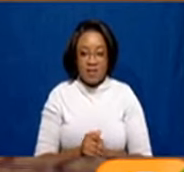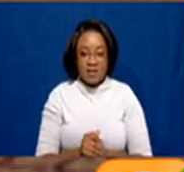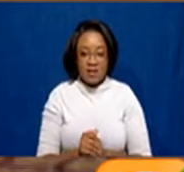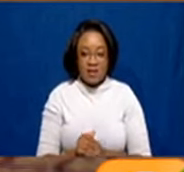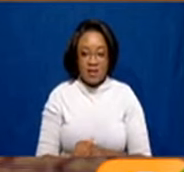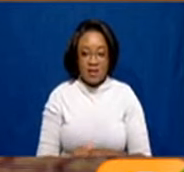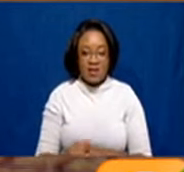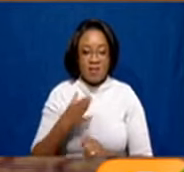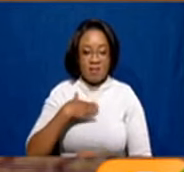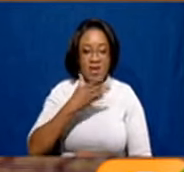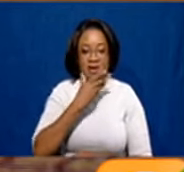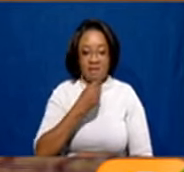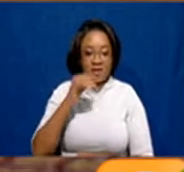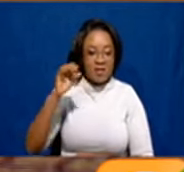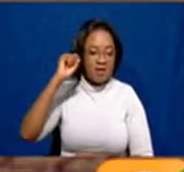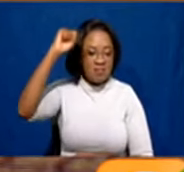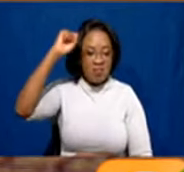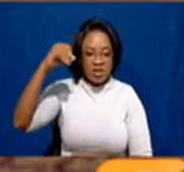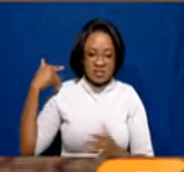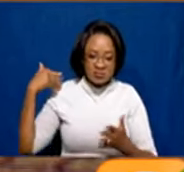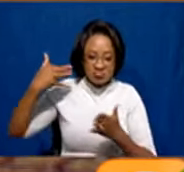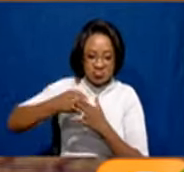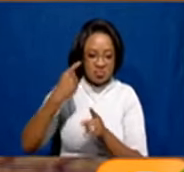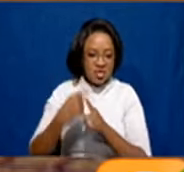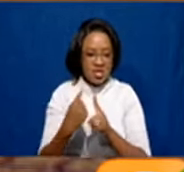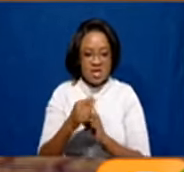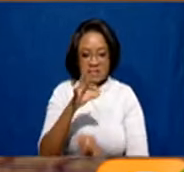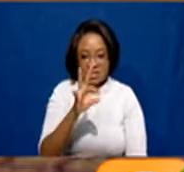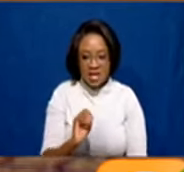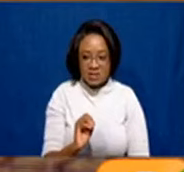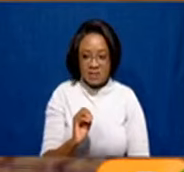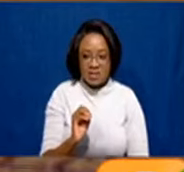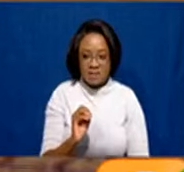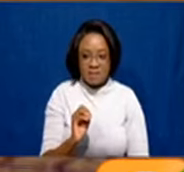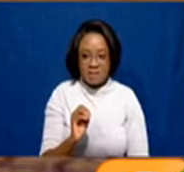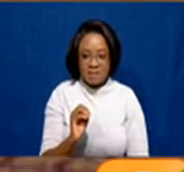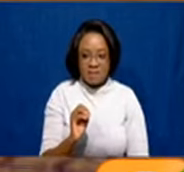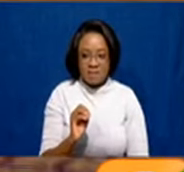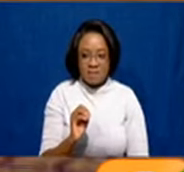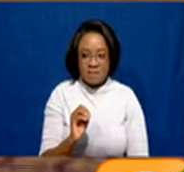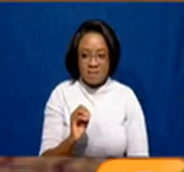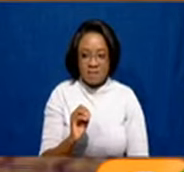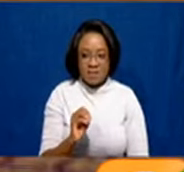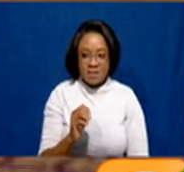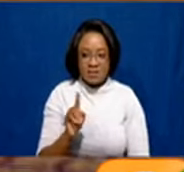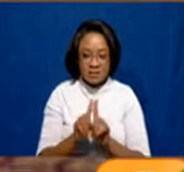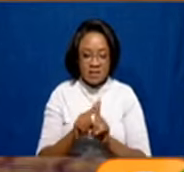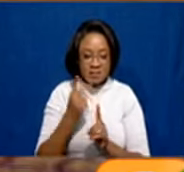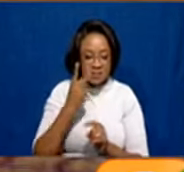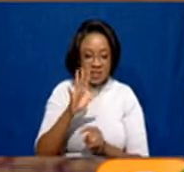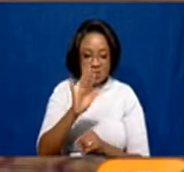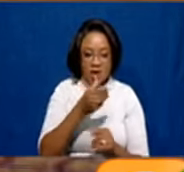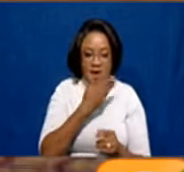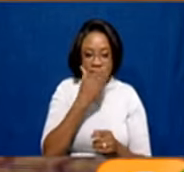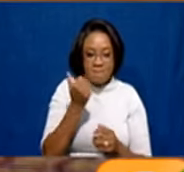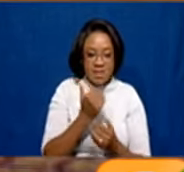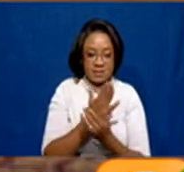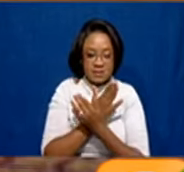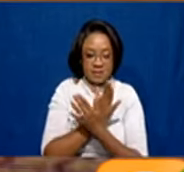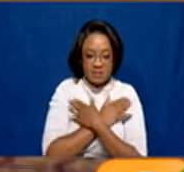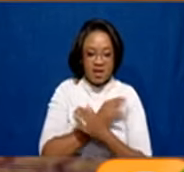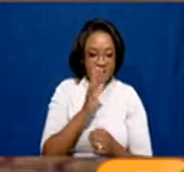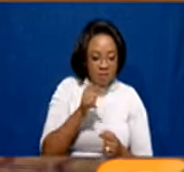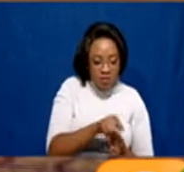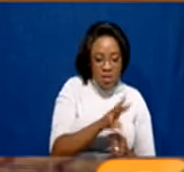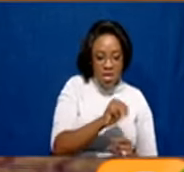He's been in politics for about 30 years. So it's like seeing one of your best friends grow. Yeah. From MP, you know,